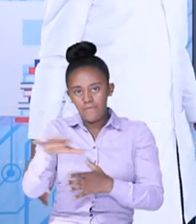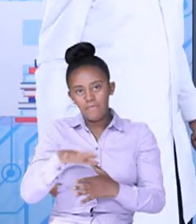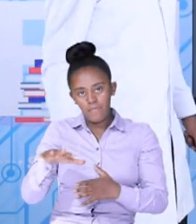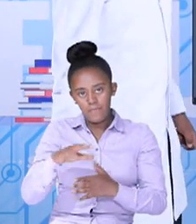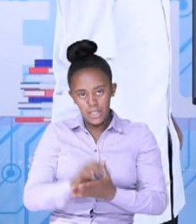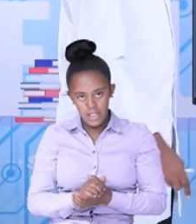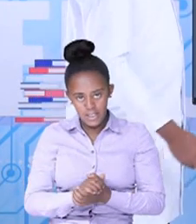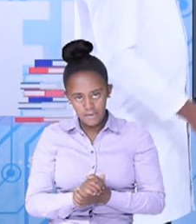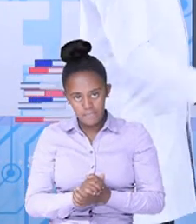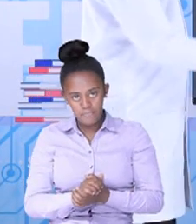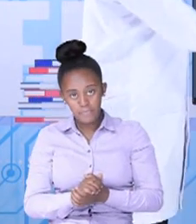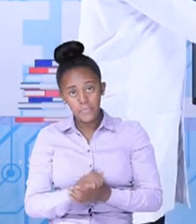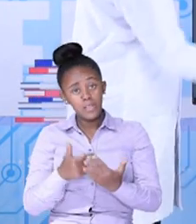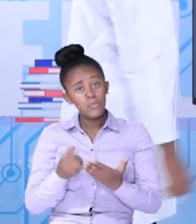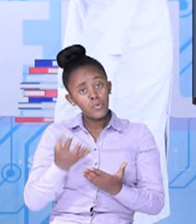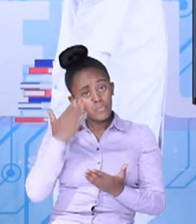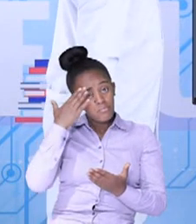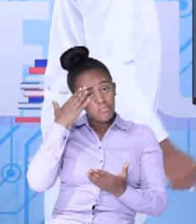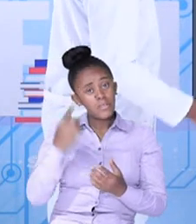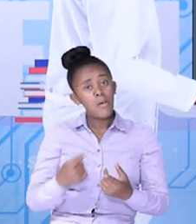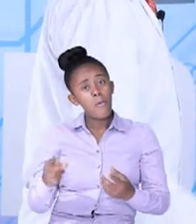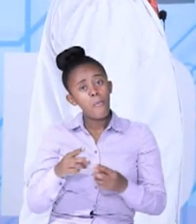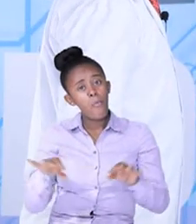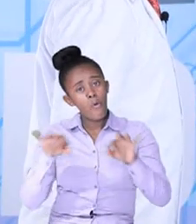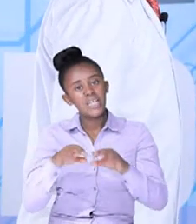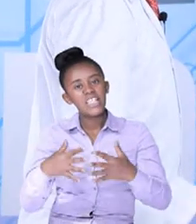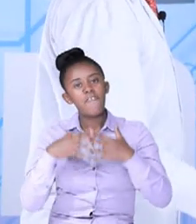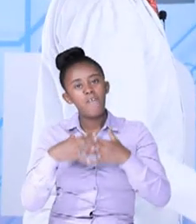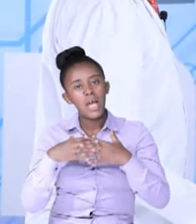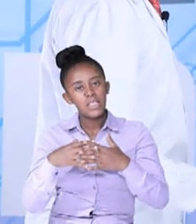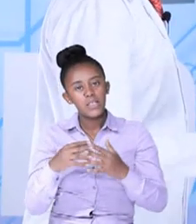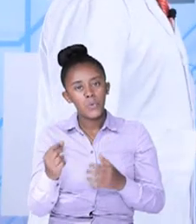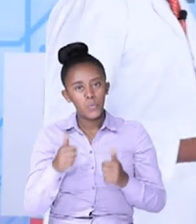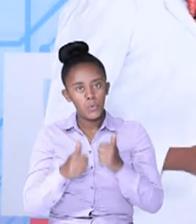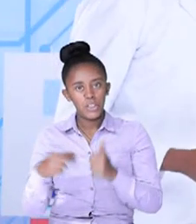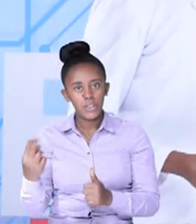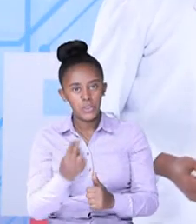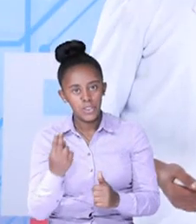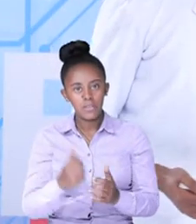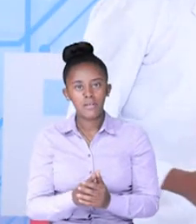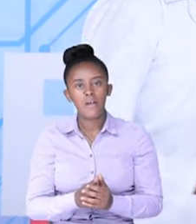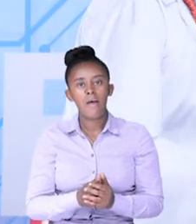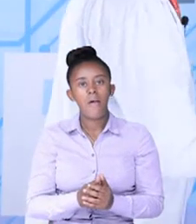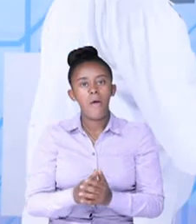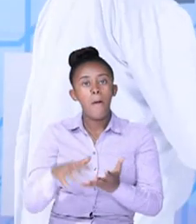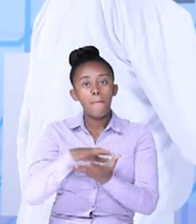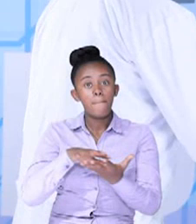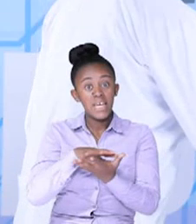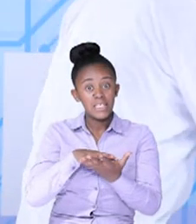and magnetic field. The most common important device which use mixed field